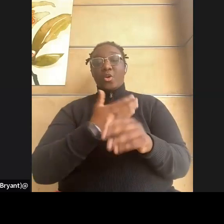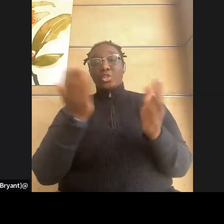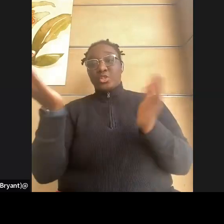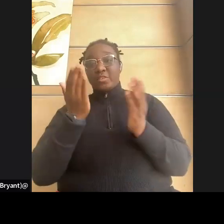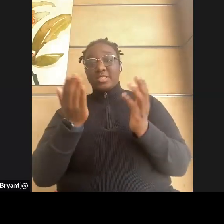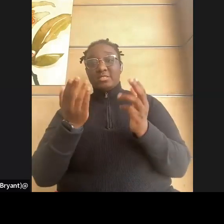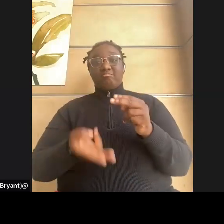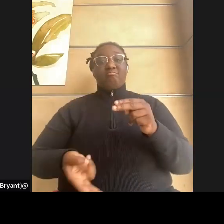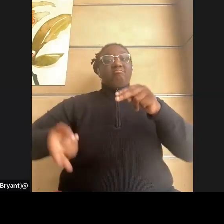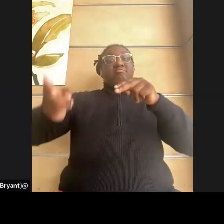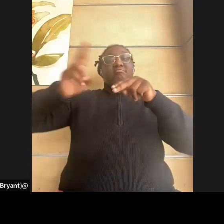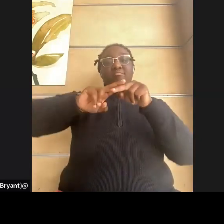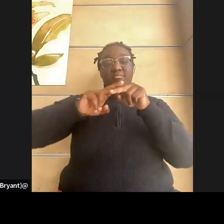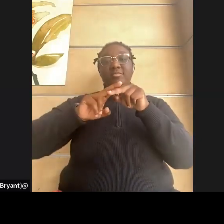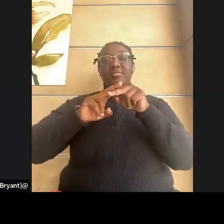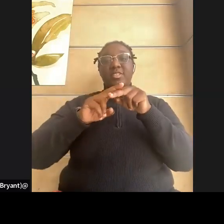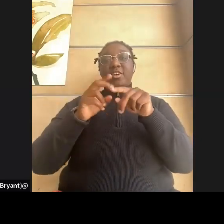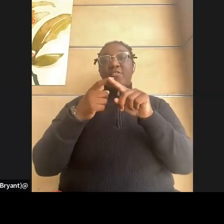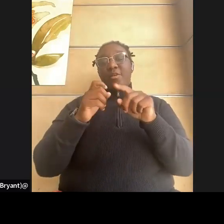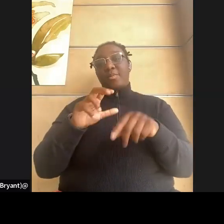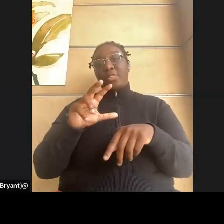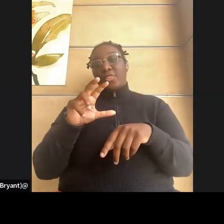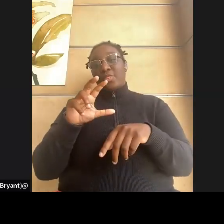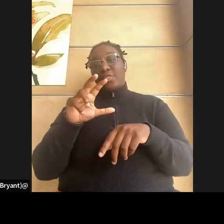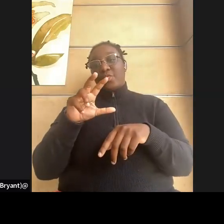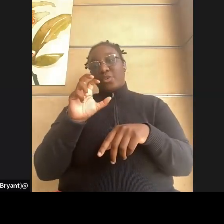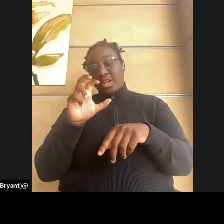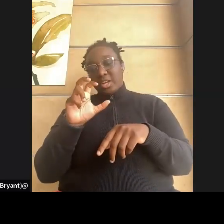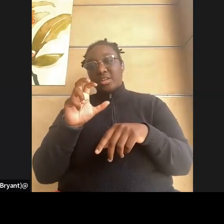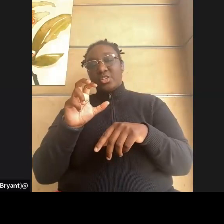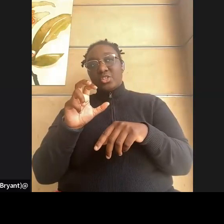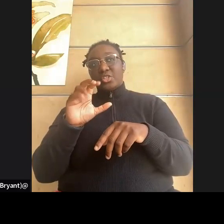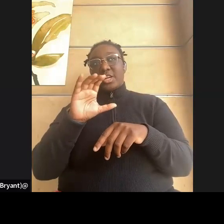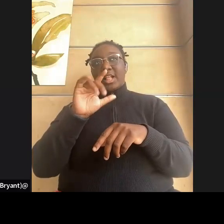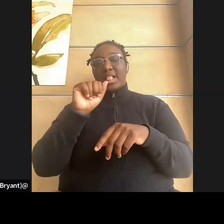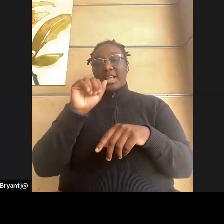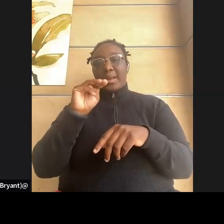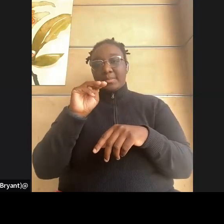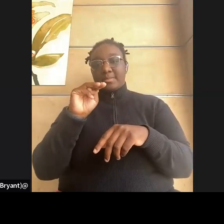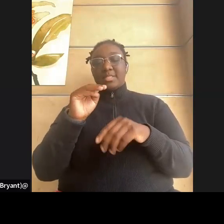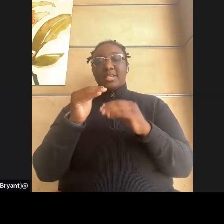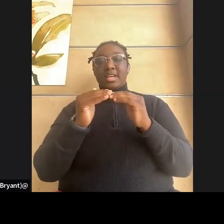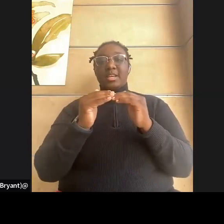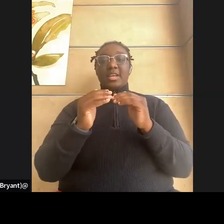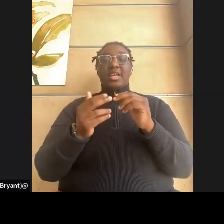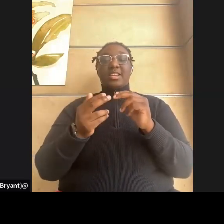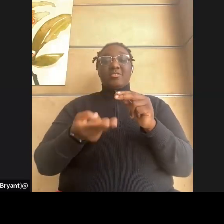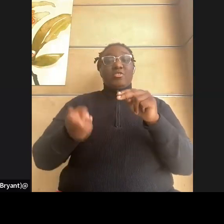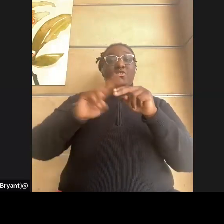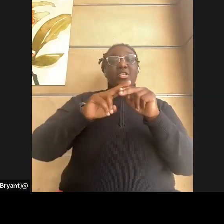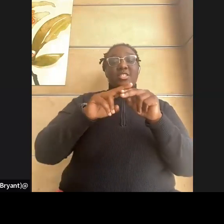300 claims per 100,000 members to over 12,000 in just a 2 months time